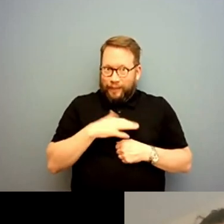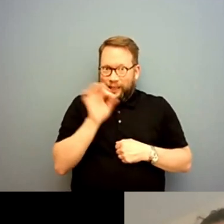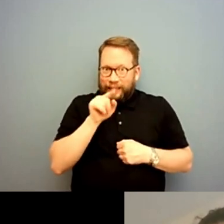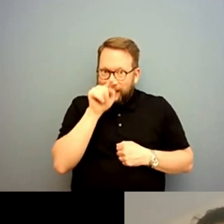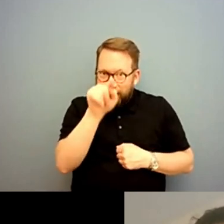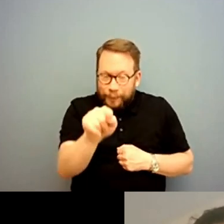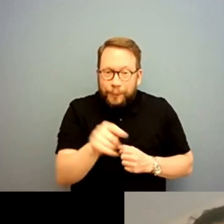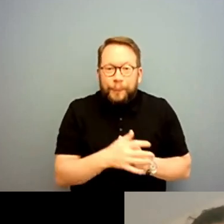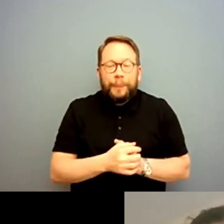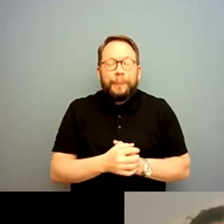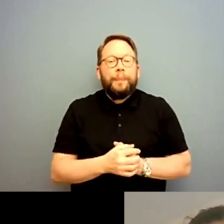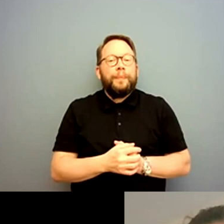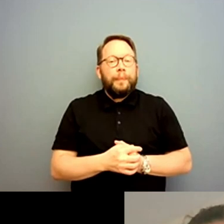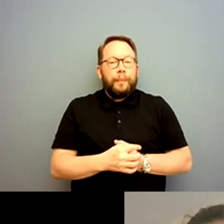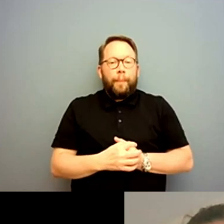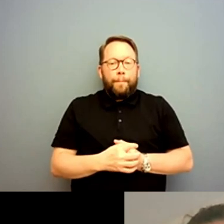the principle or